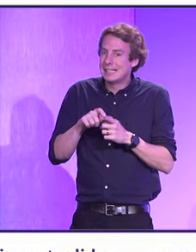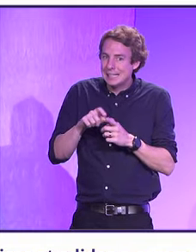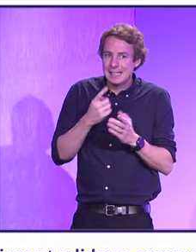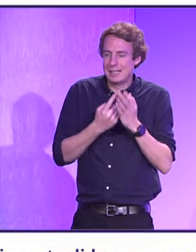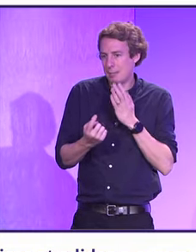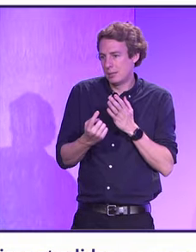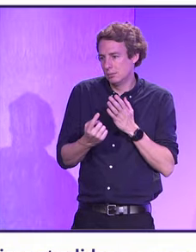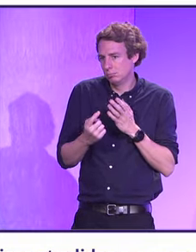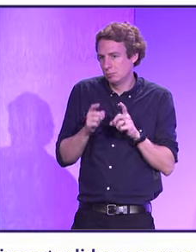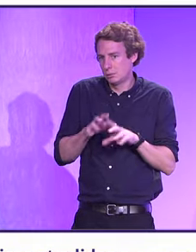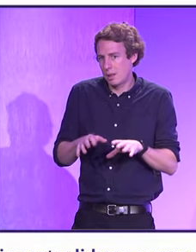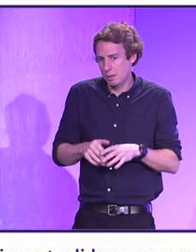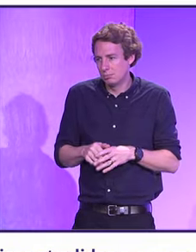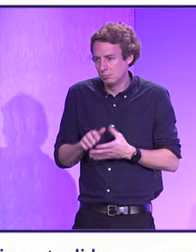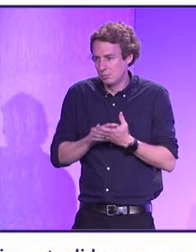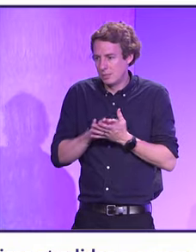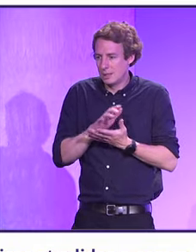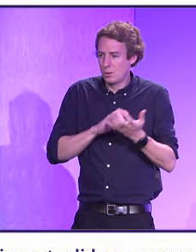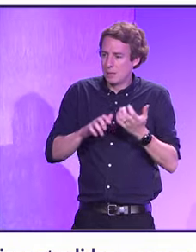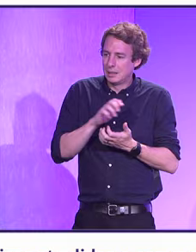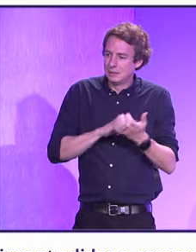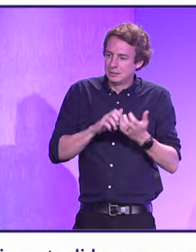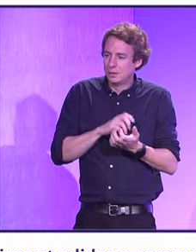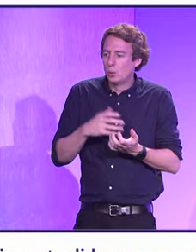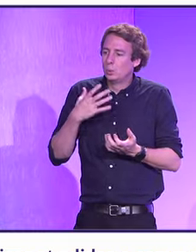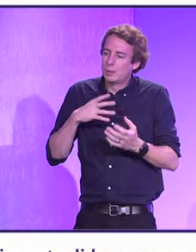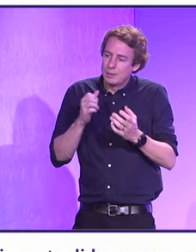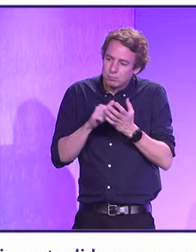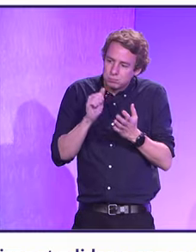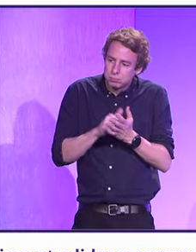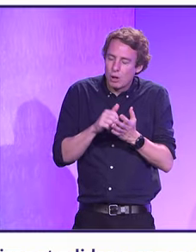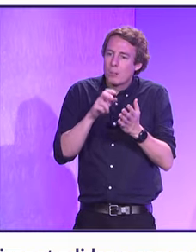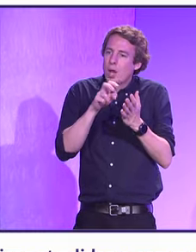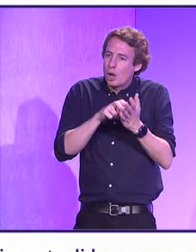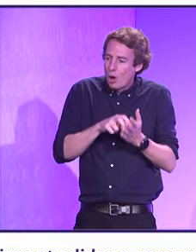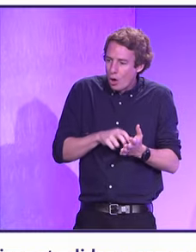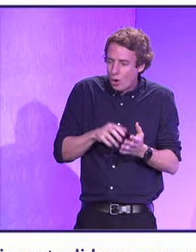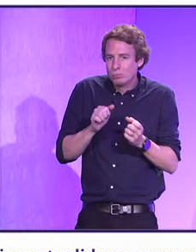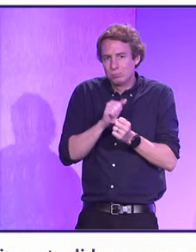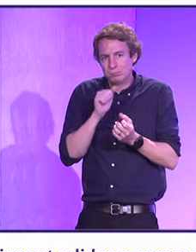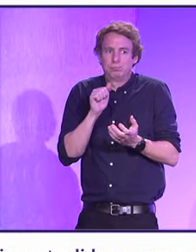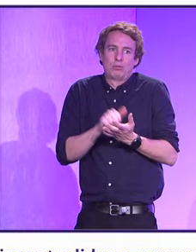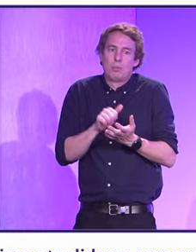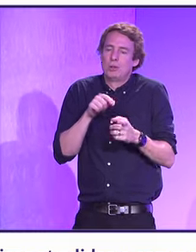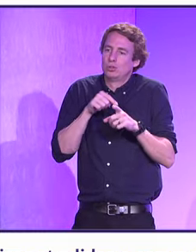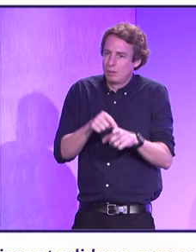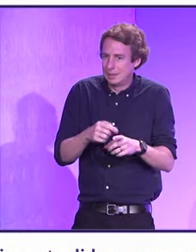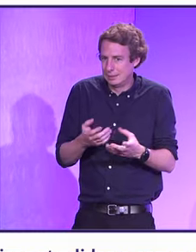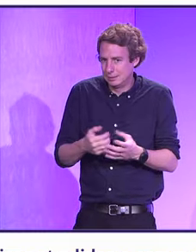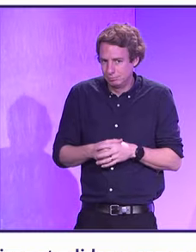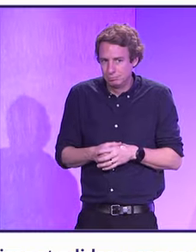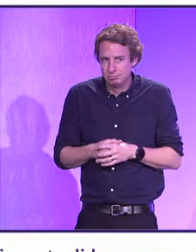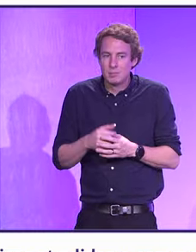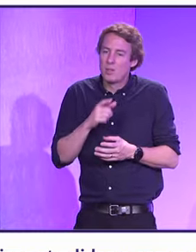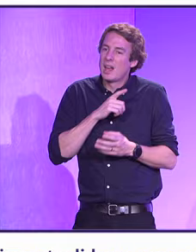independent, so it means that the complexity is way higher than it was before. But don't get me wrong, I mean, that's pros and cons,